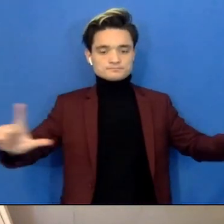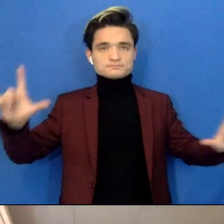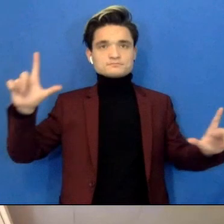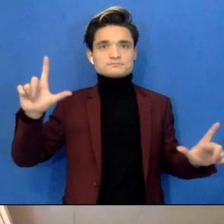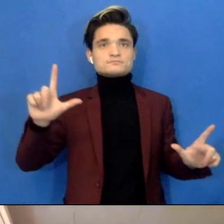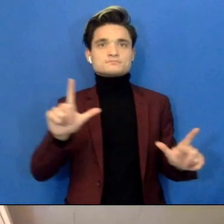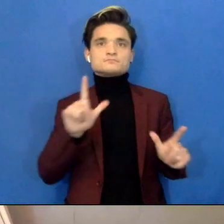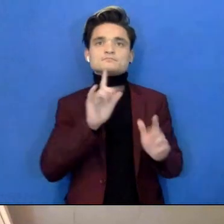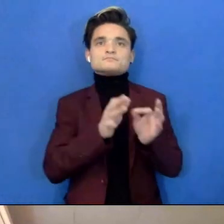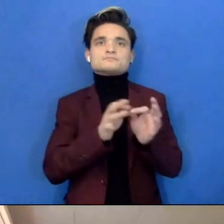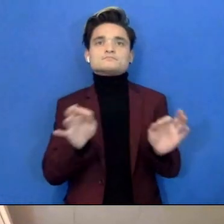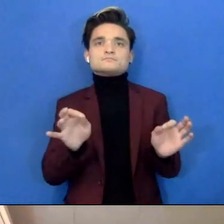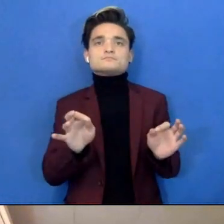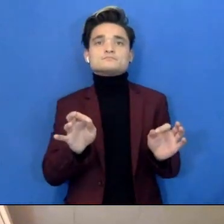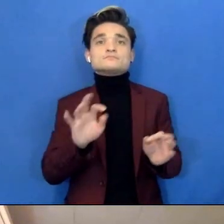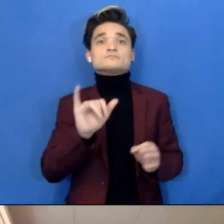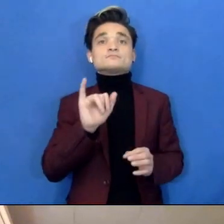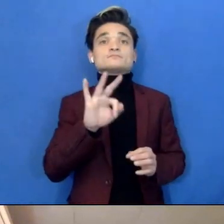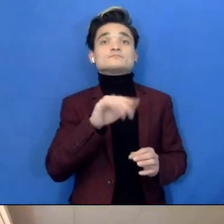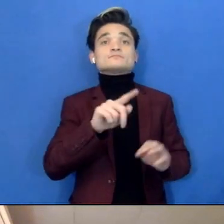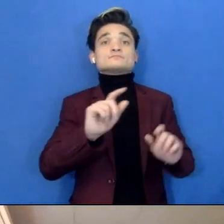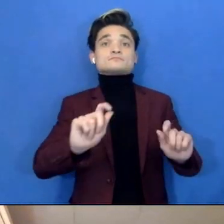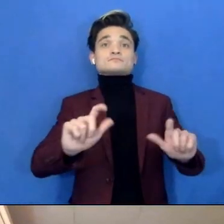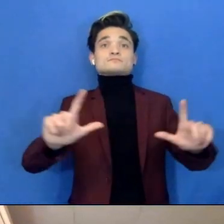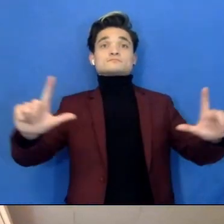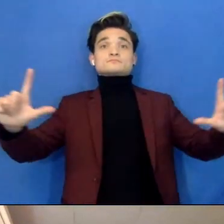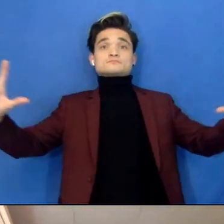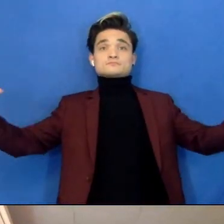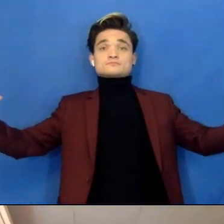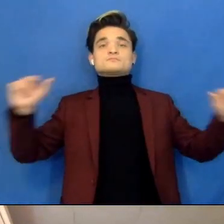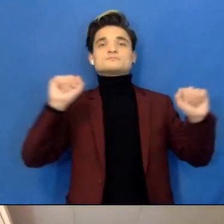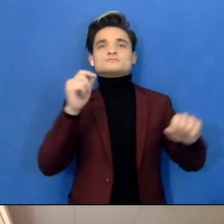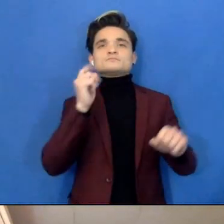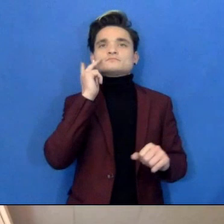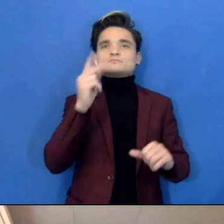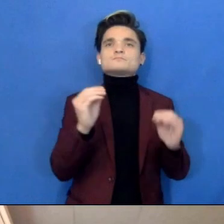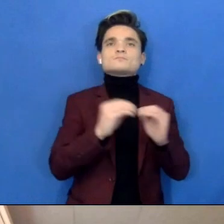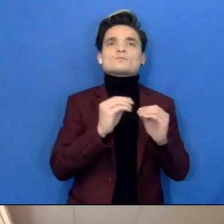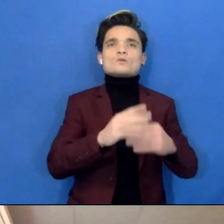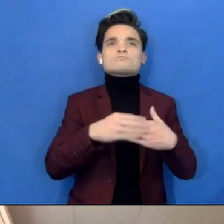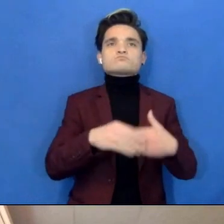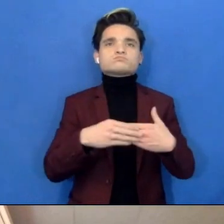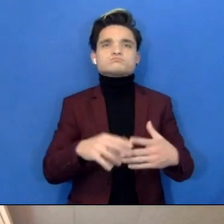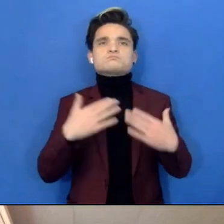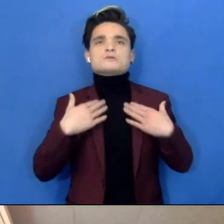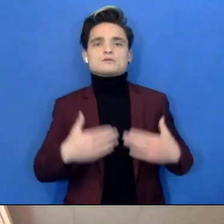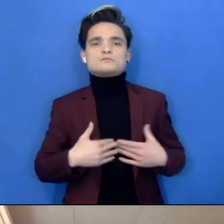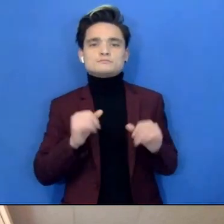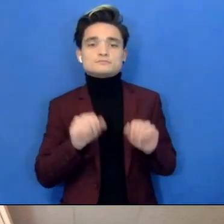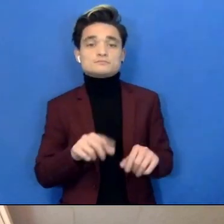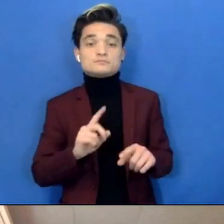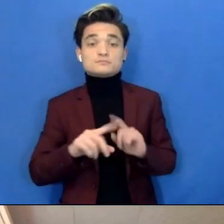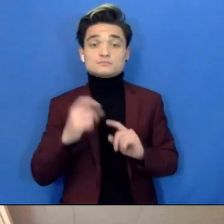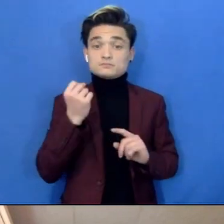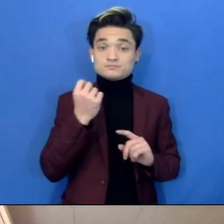But if it's farther away, then there will be some embodiment that's part of that. I think when we improvise for